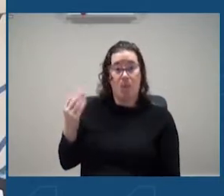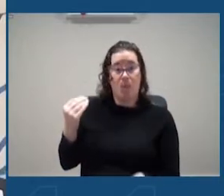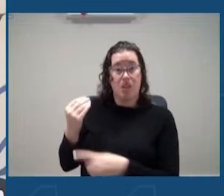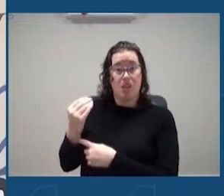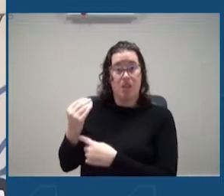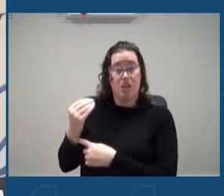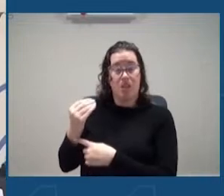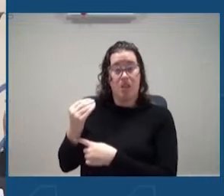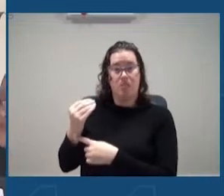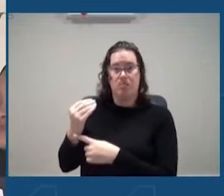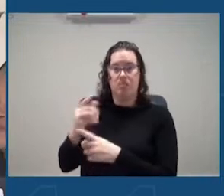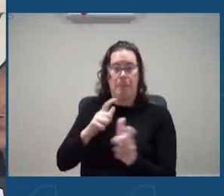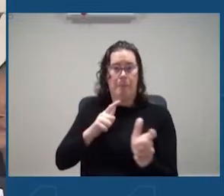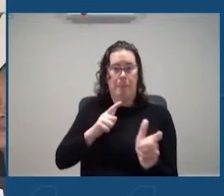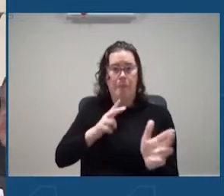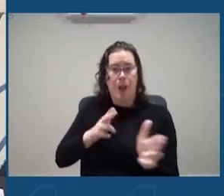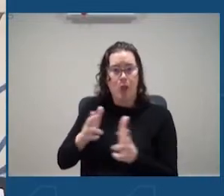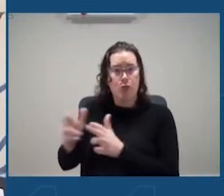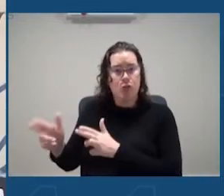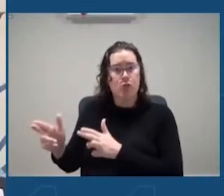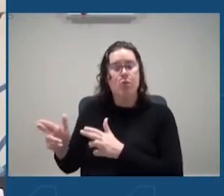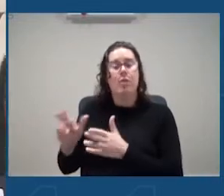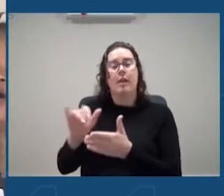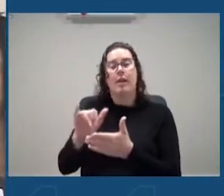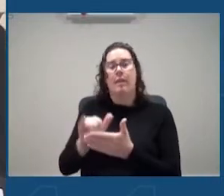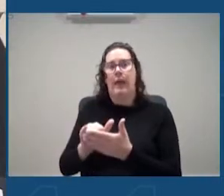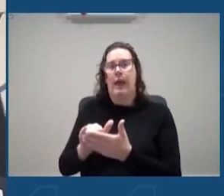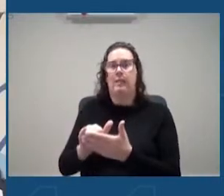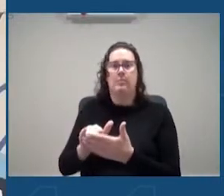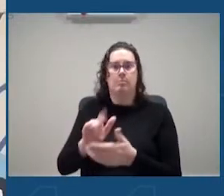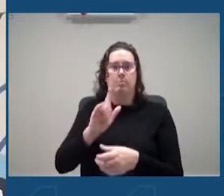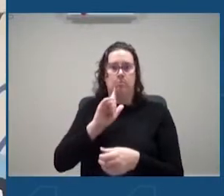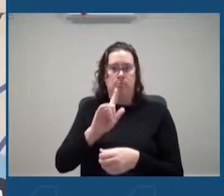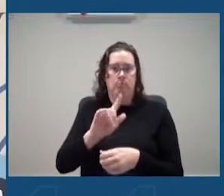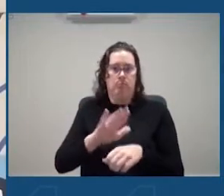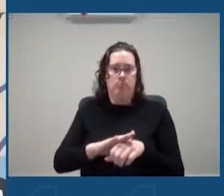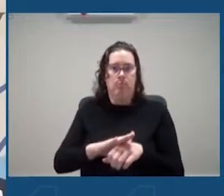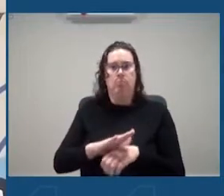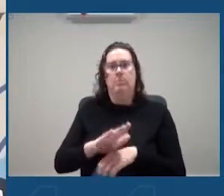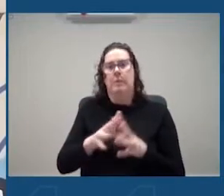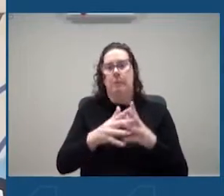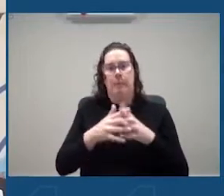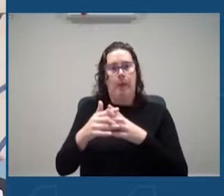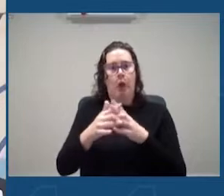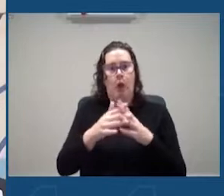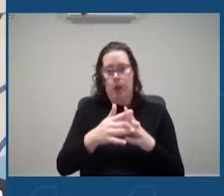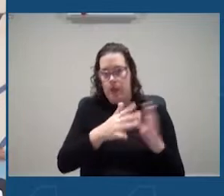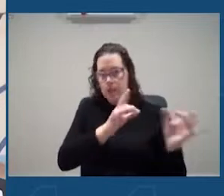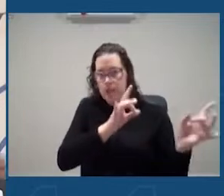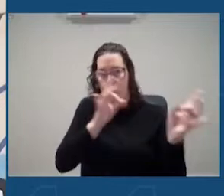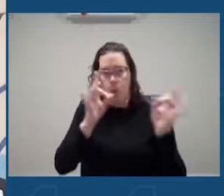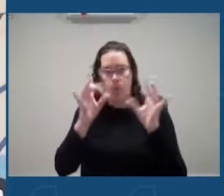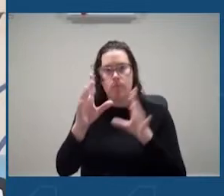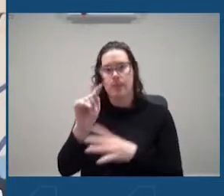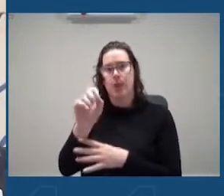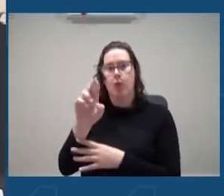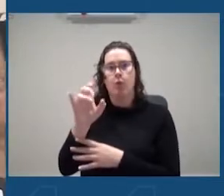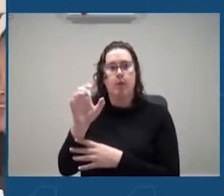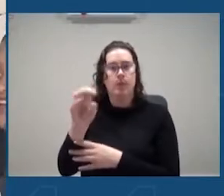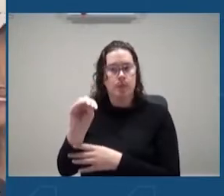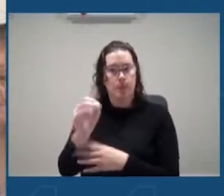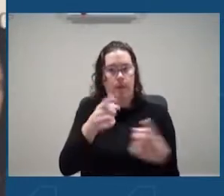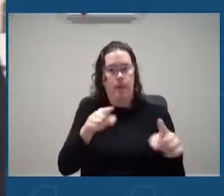mass shooting, an act of domestic terrorism that was carried out on our community.